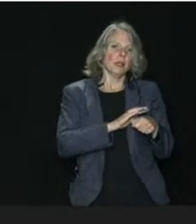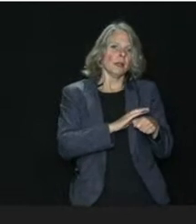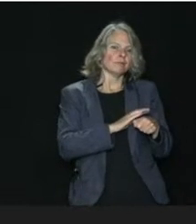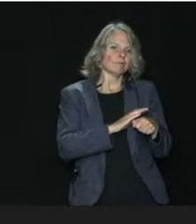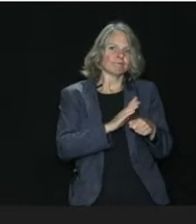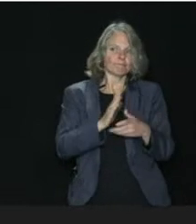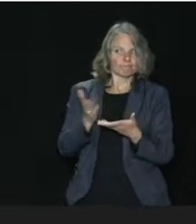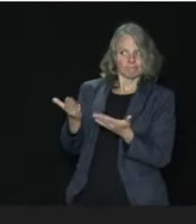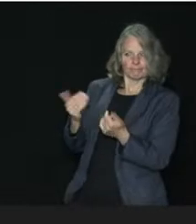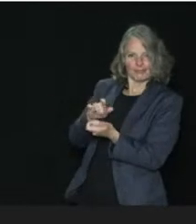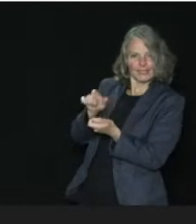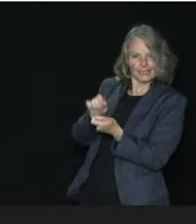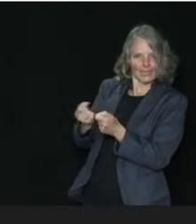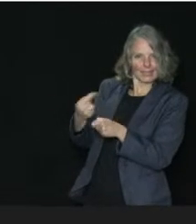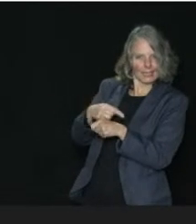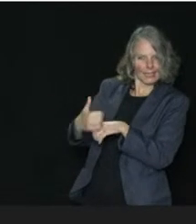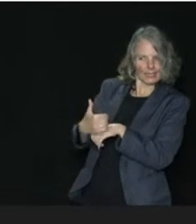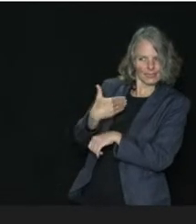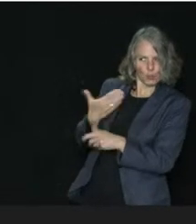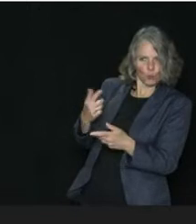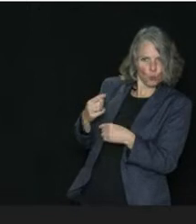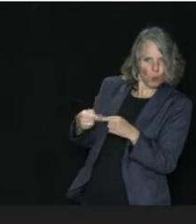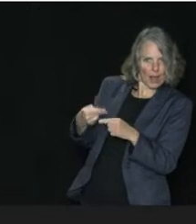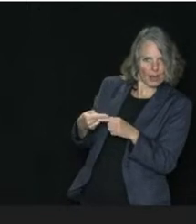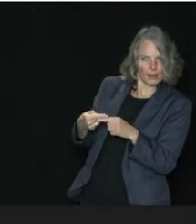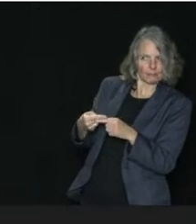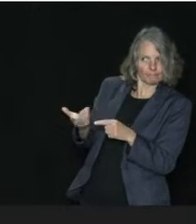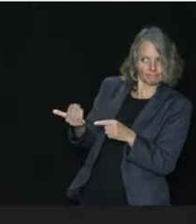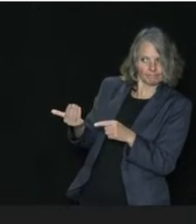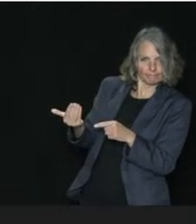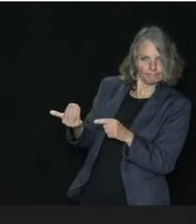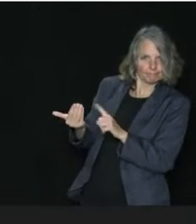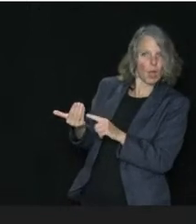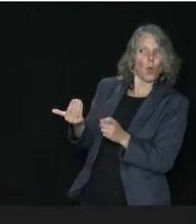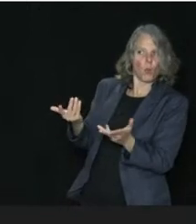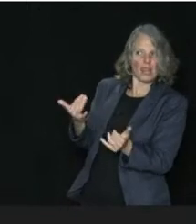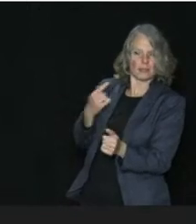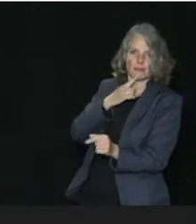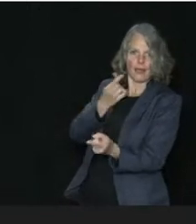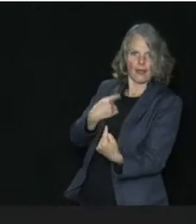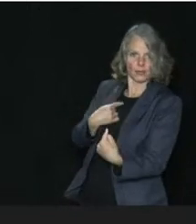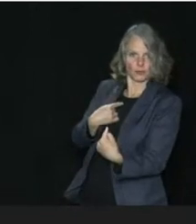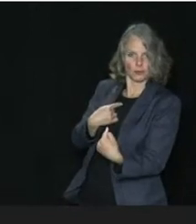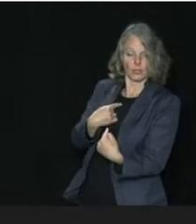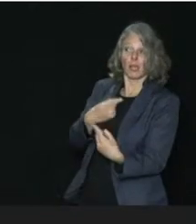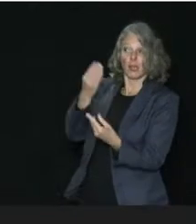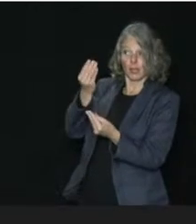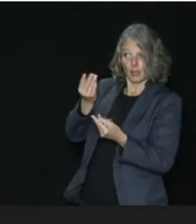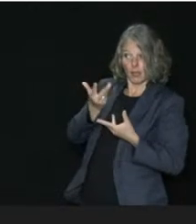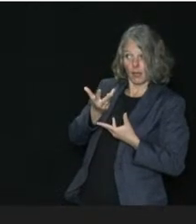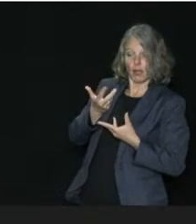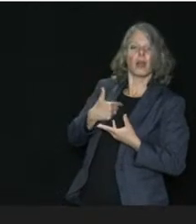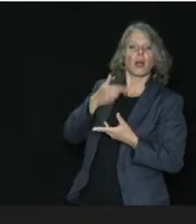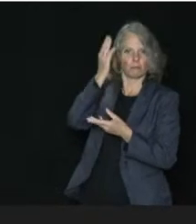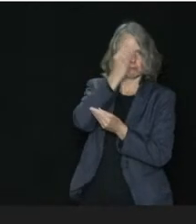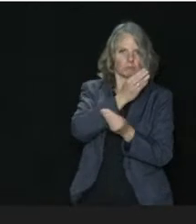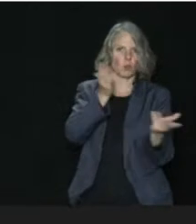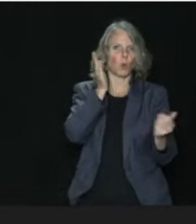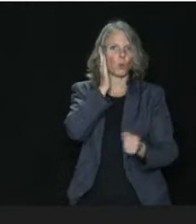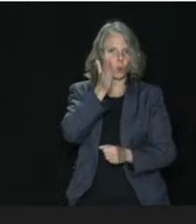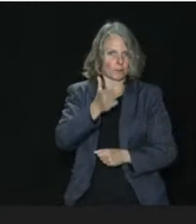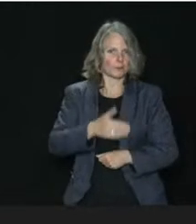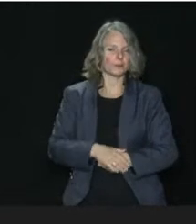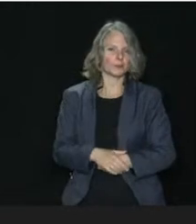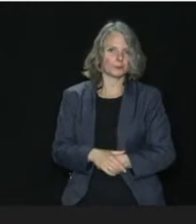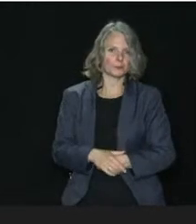precise delivery date for those doses from the COVAX facility. And when we have that in hand, we